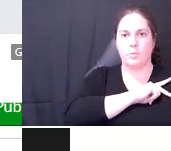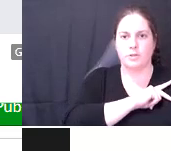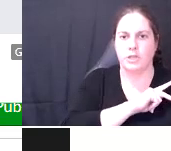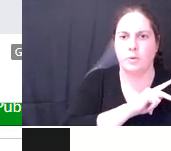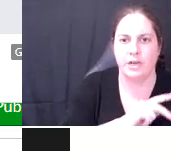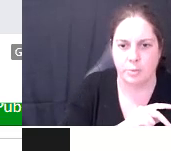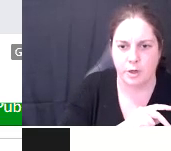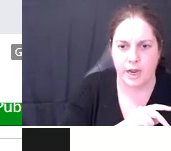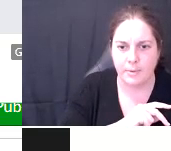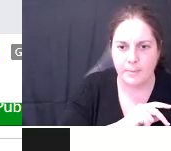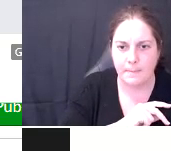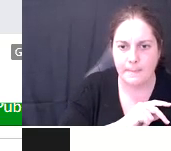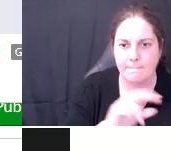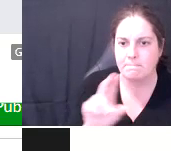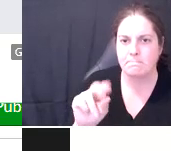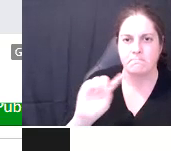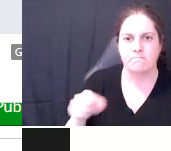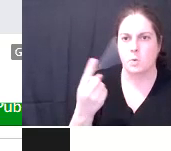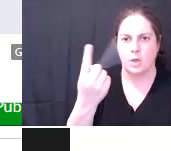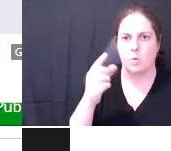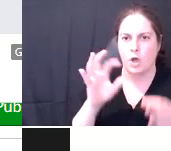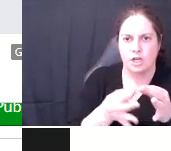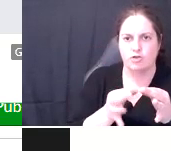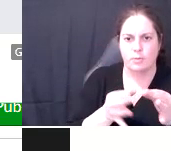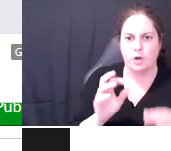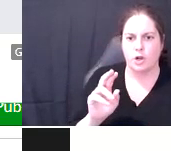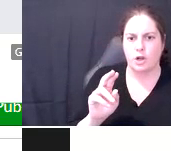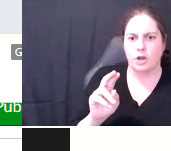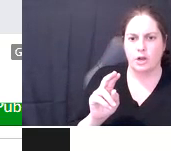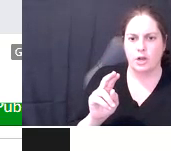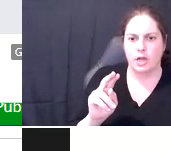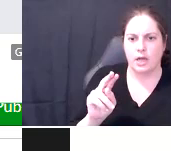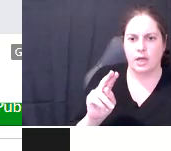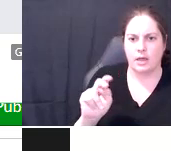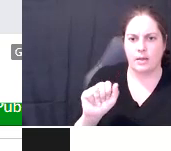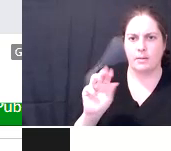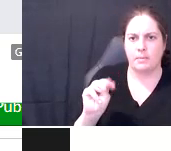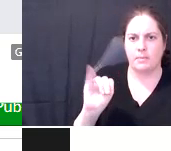Nope, there's only one interpreter up. Yeah, the other interpreter's video is off.